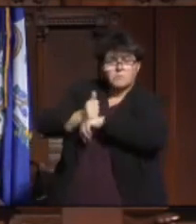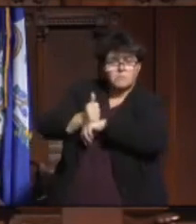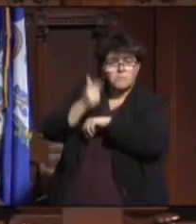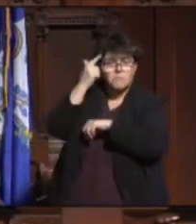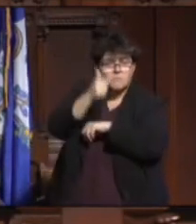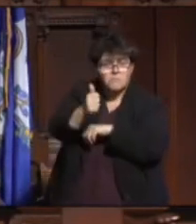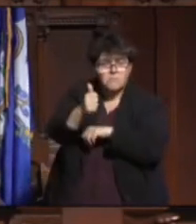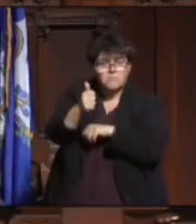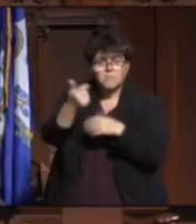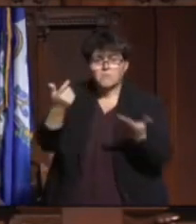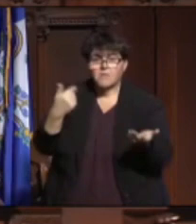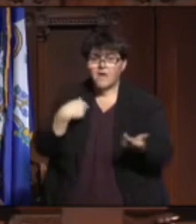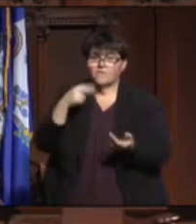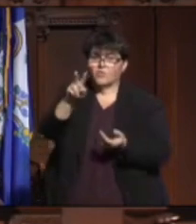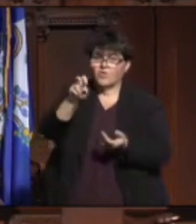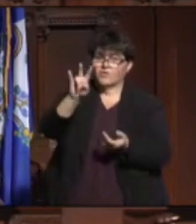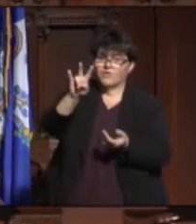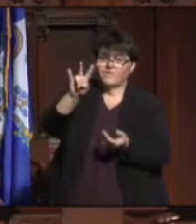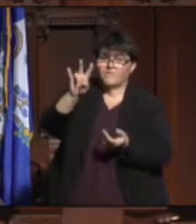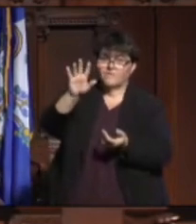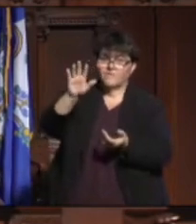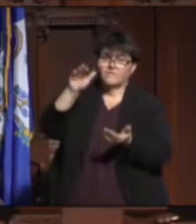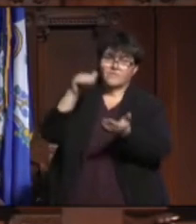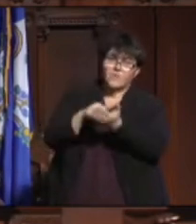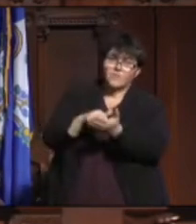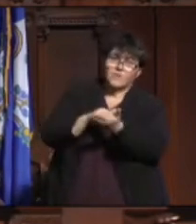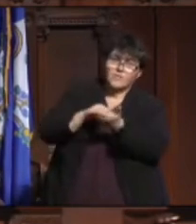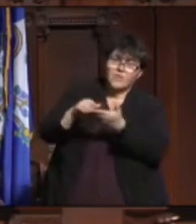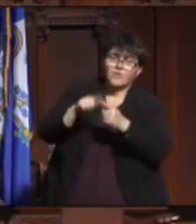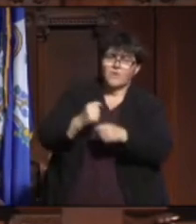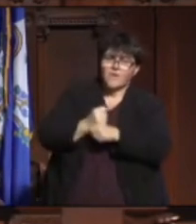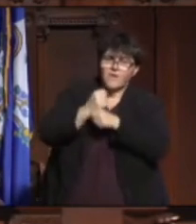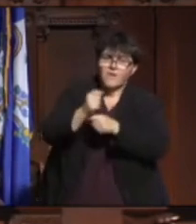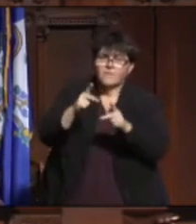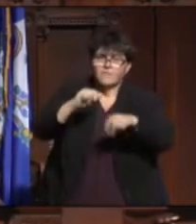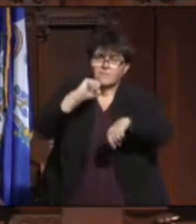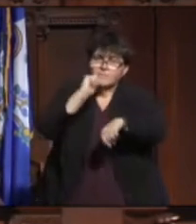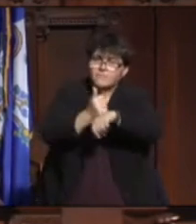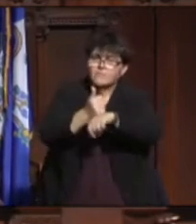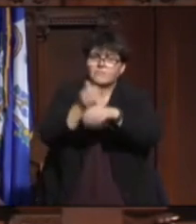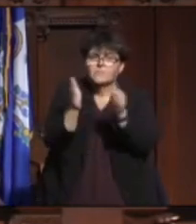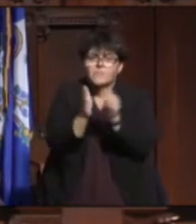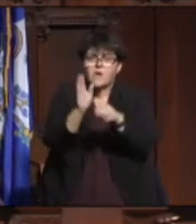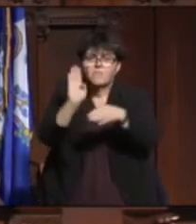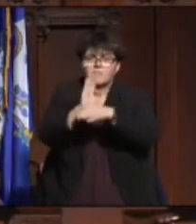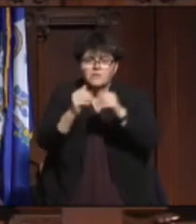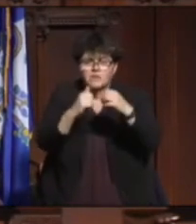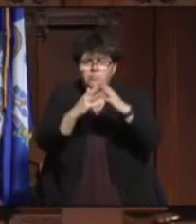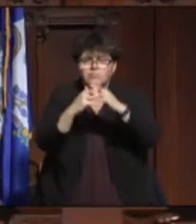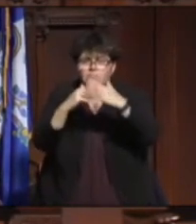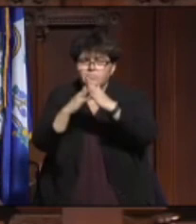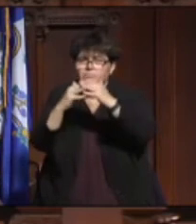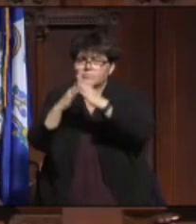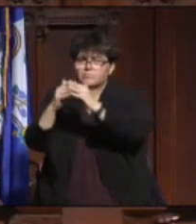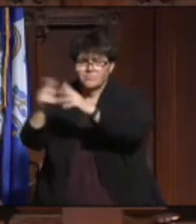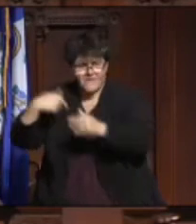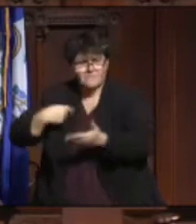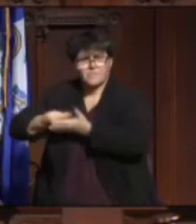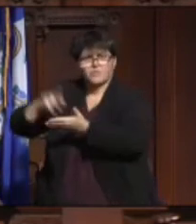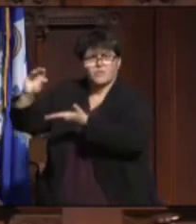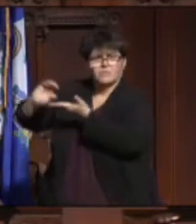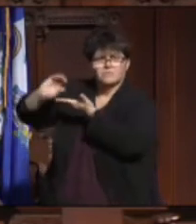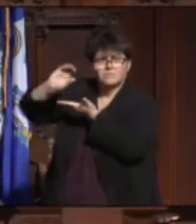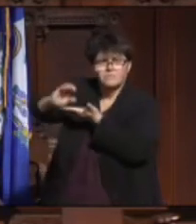million in funding for small businesses across our state, with a special focus on those in low-income